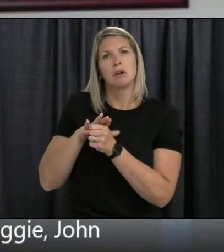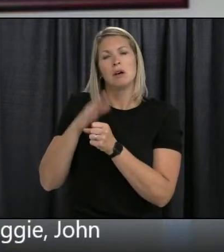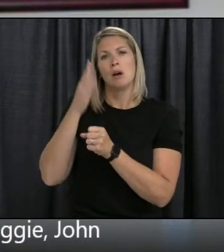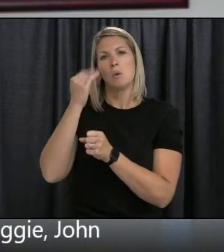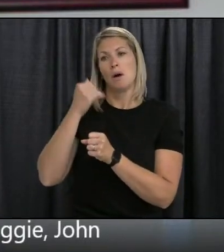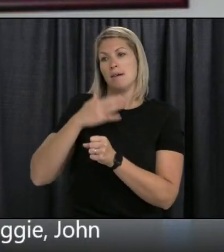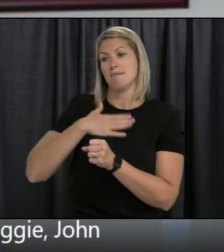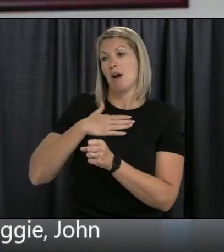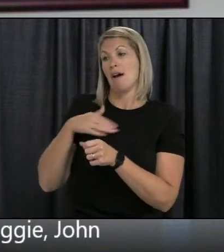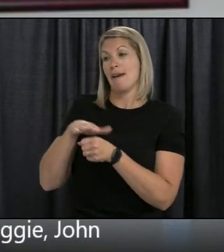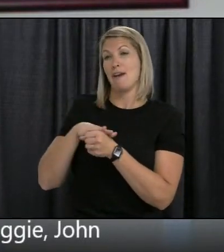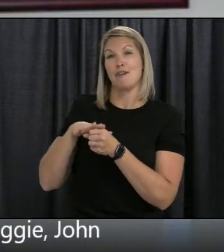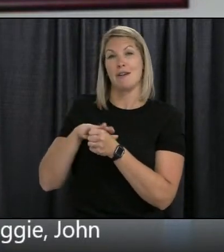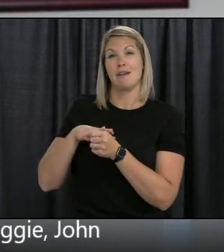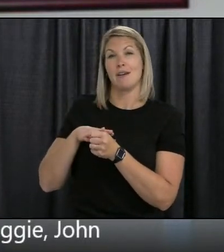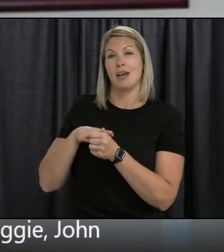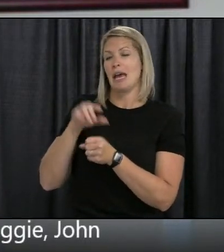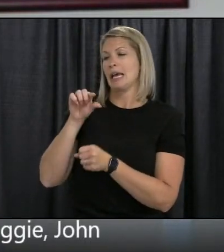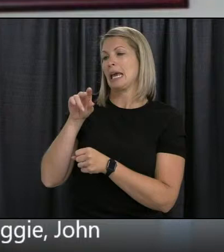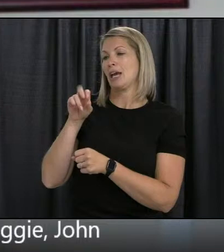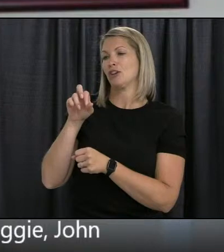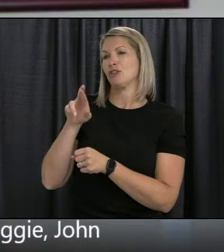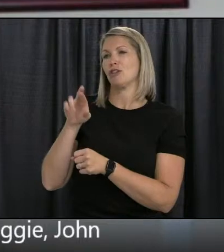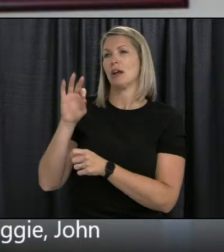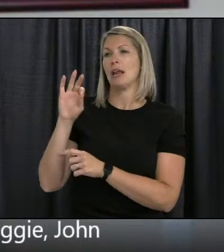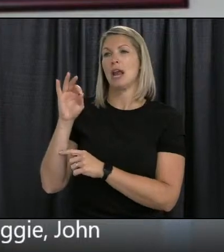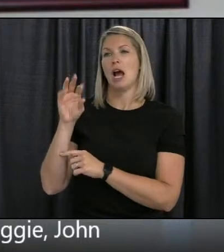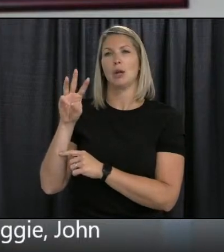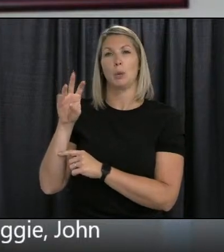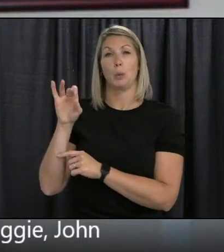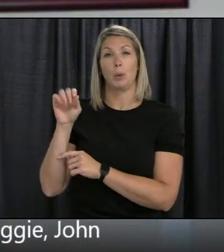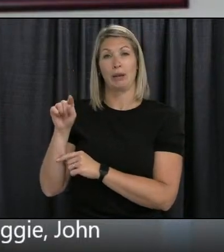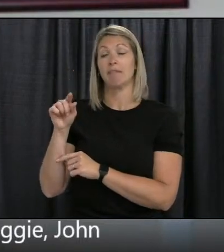Hayes and 9 Wing, as extremely close and cordial.